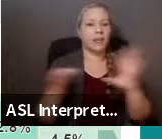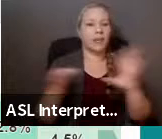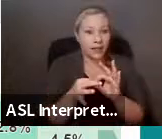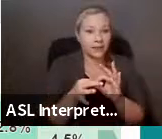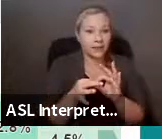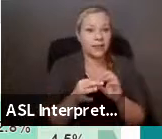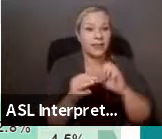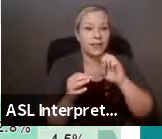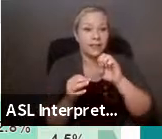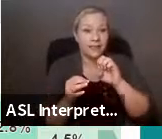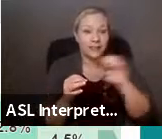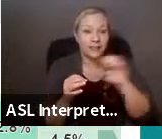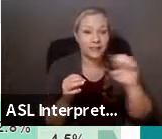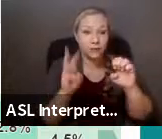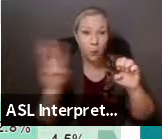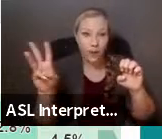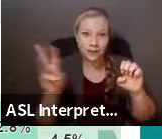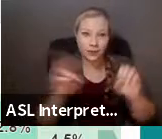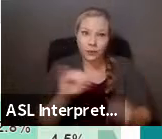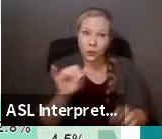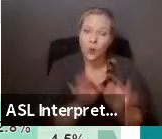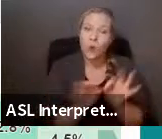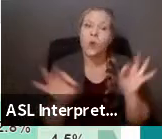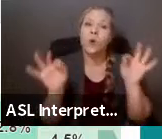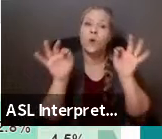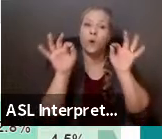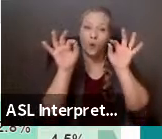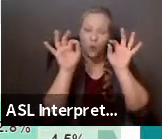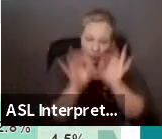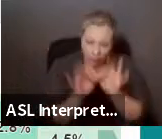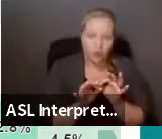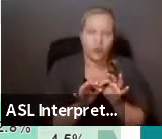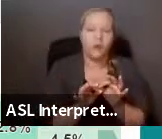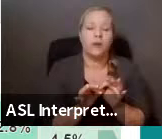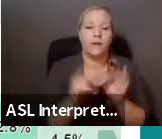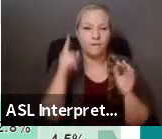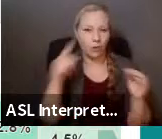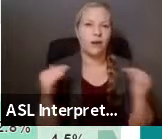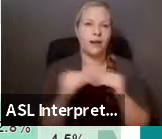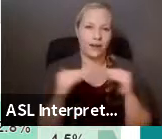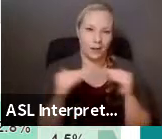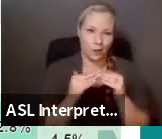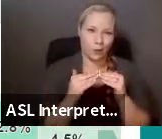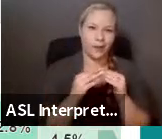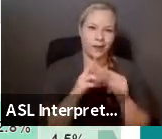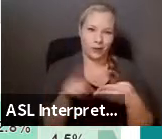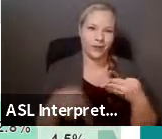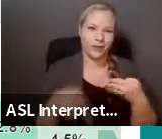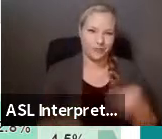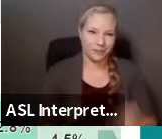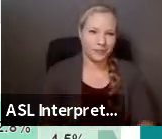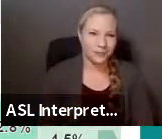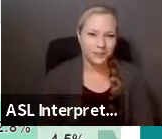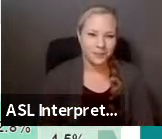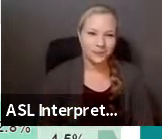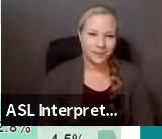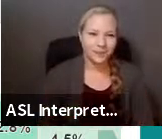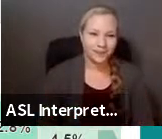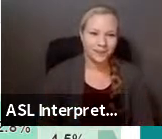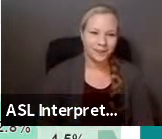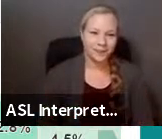be a really important part of this equity, these equity outcomes. Next slide.